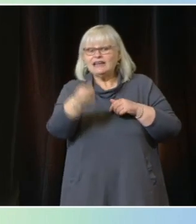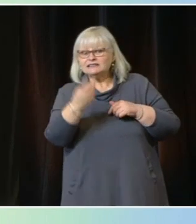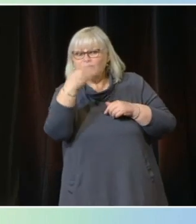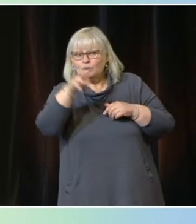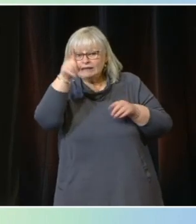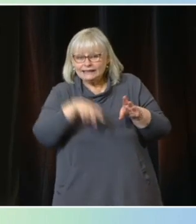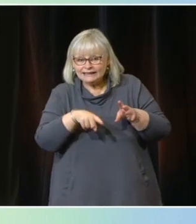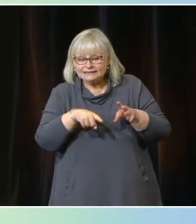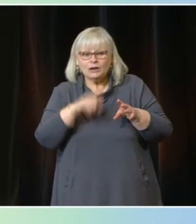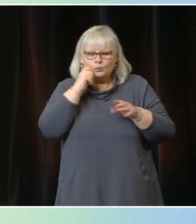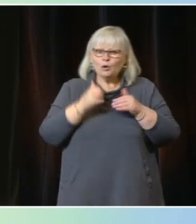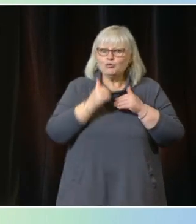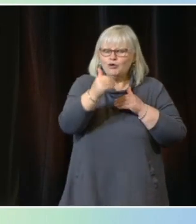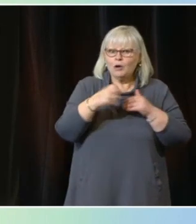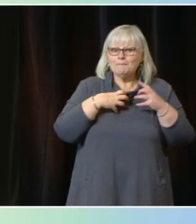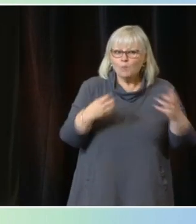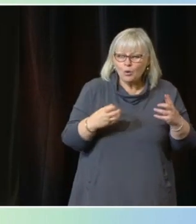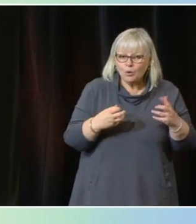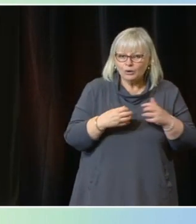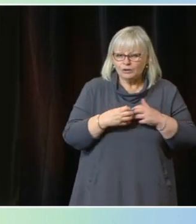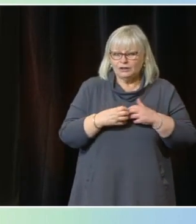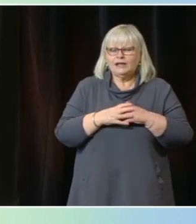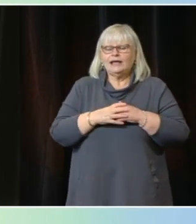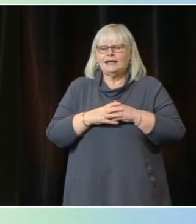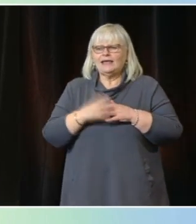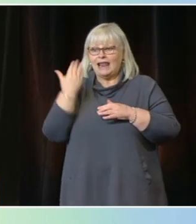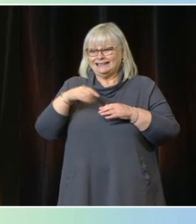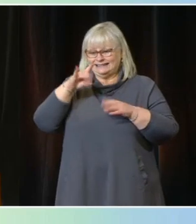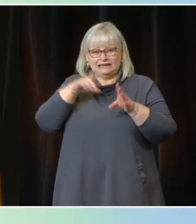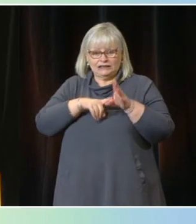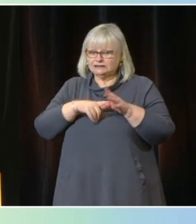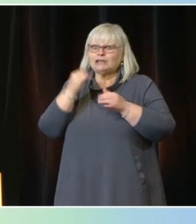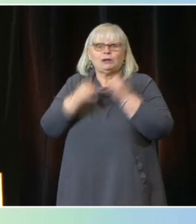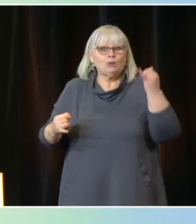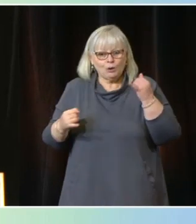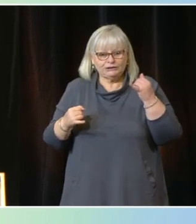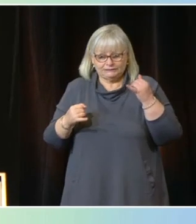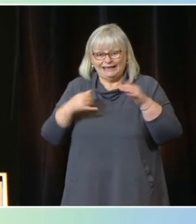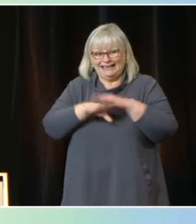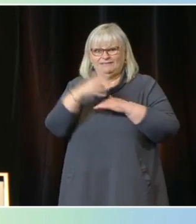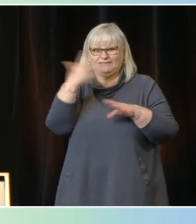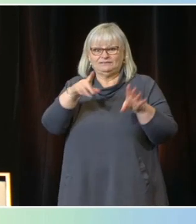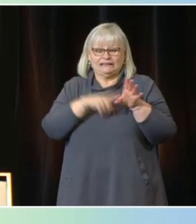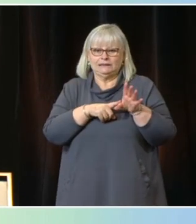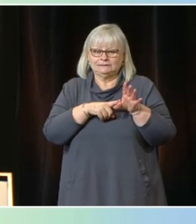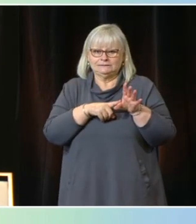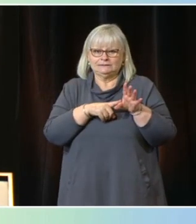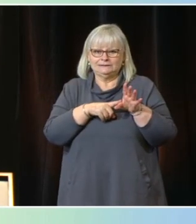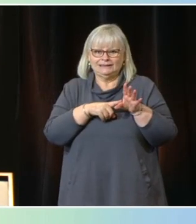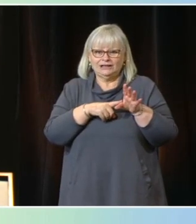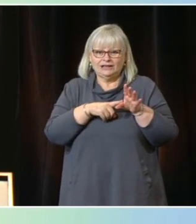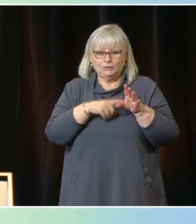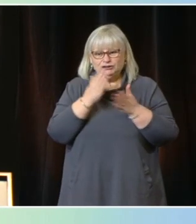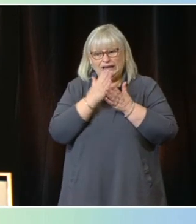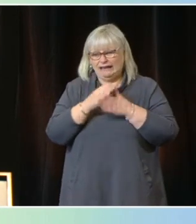of 3 percent the last decade has been the worst for productivity in 50 years effectively a lost